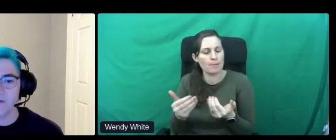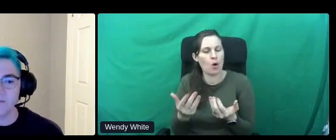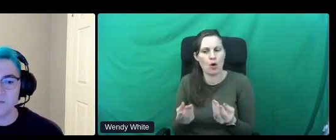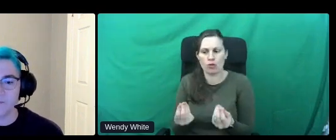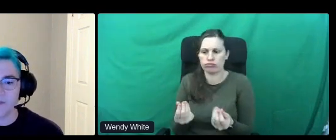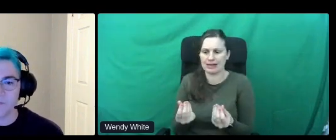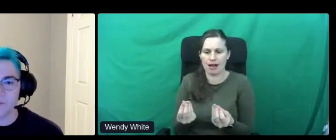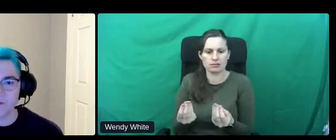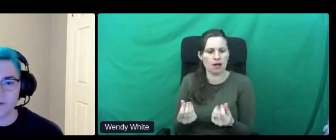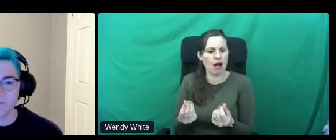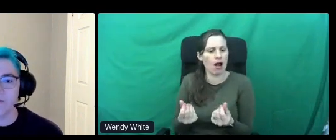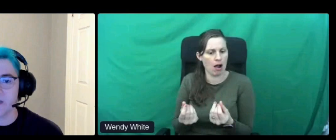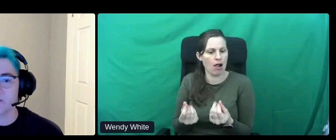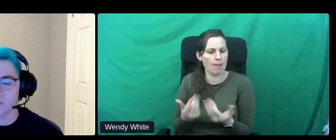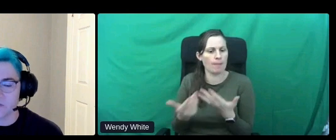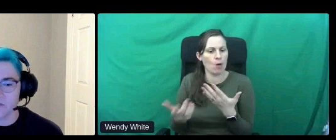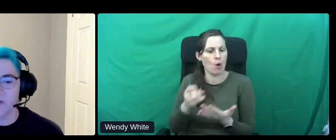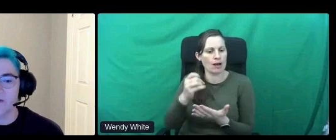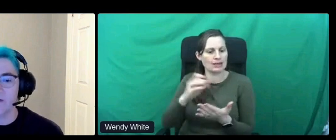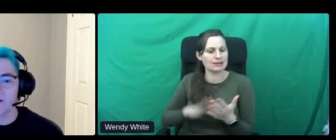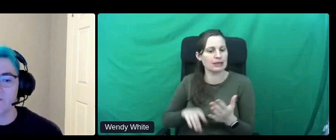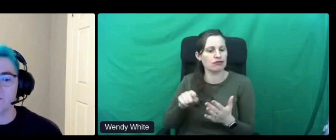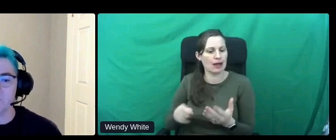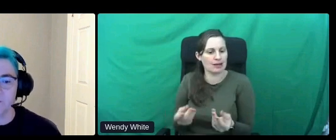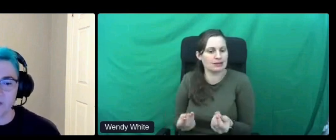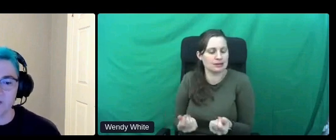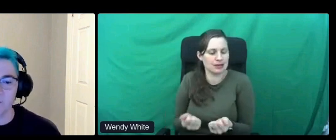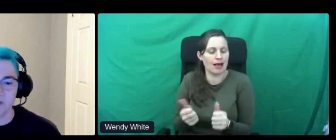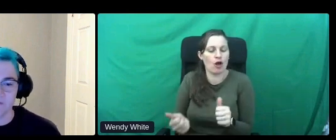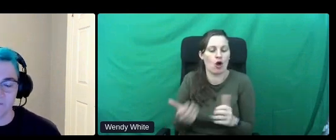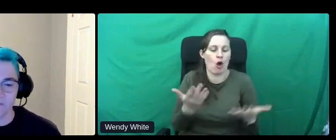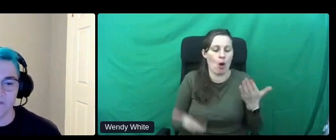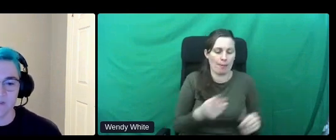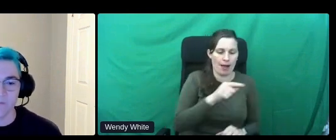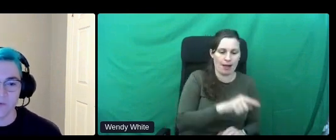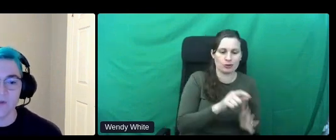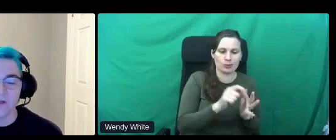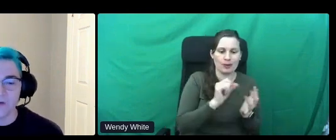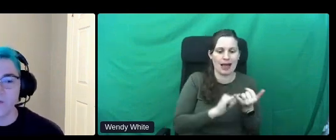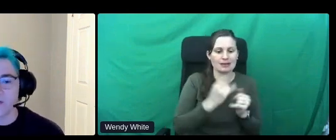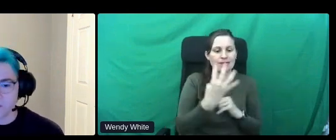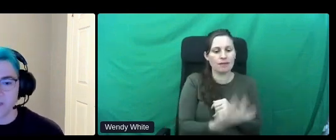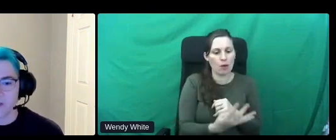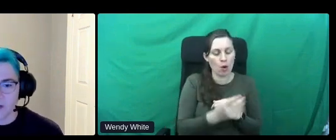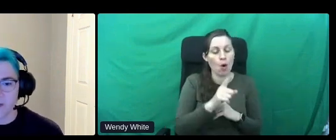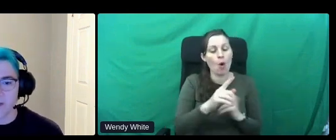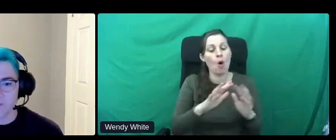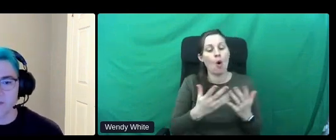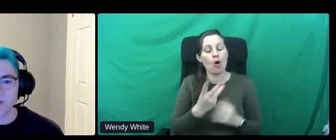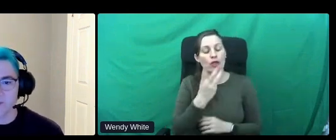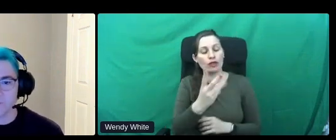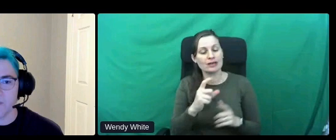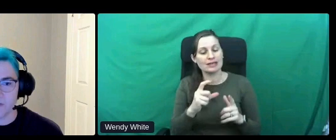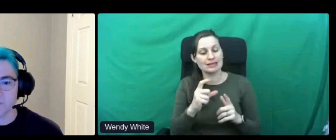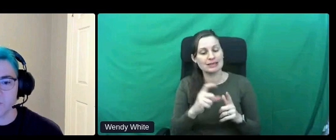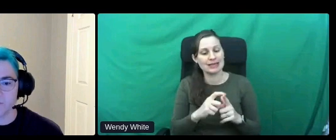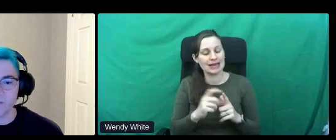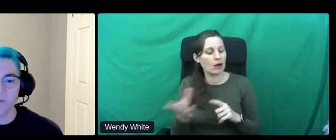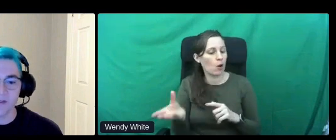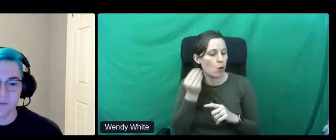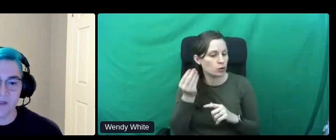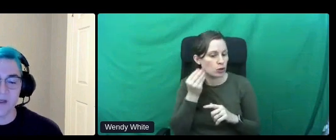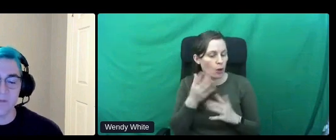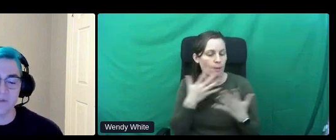tactile and much more experiential than if you're playing on the PS4, for example. Or the 3D audio is going to be much